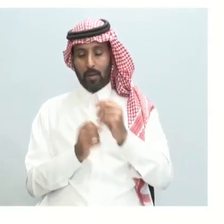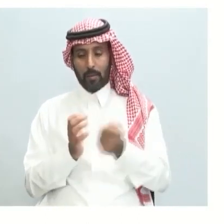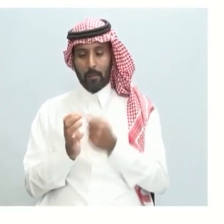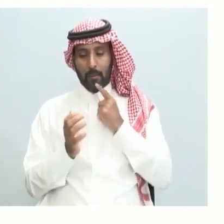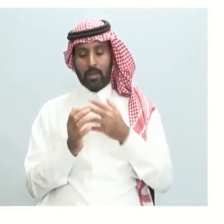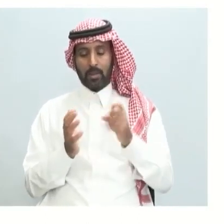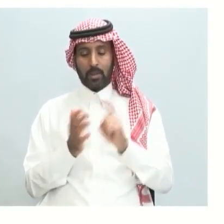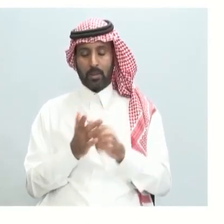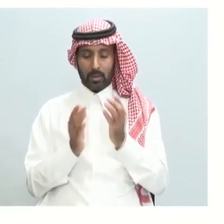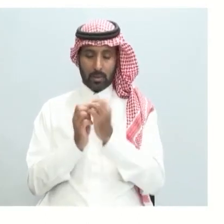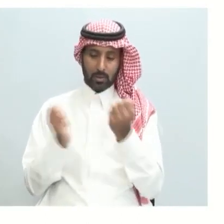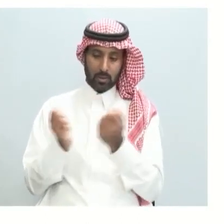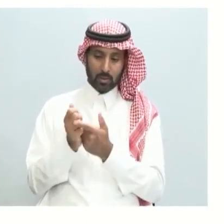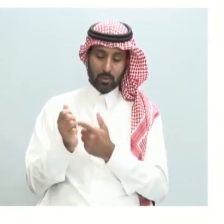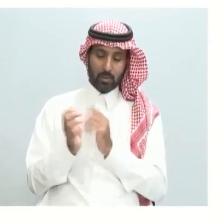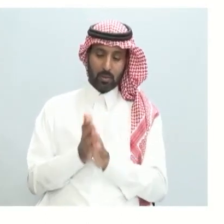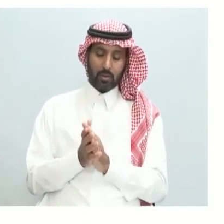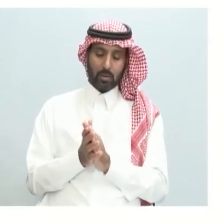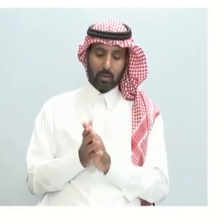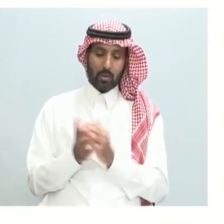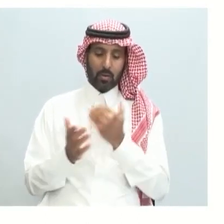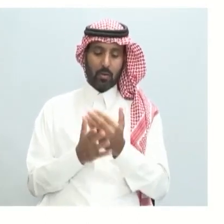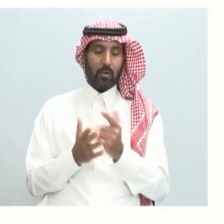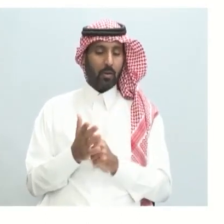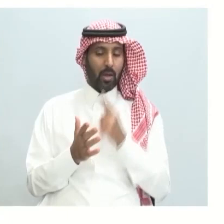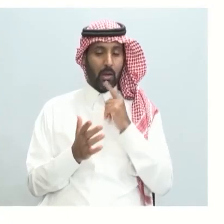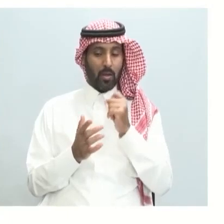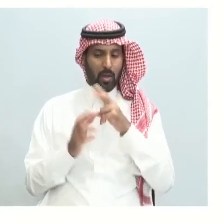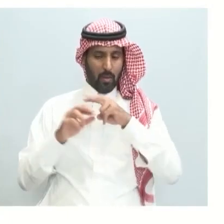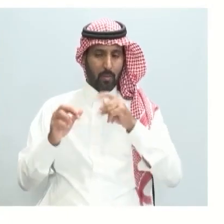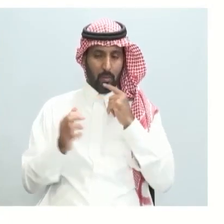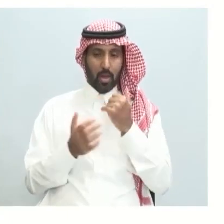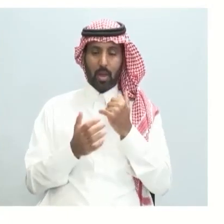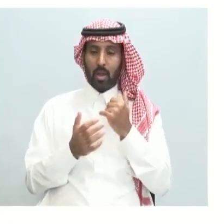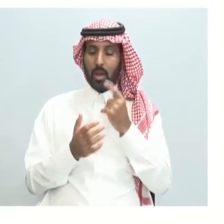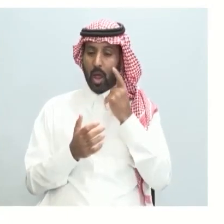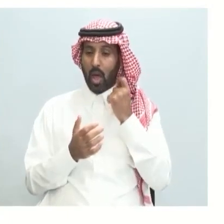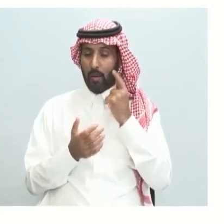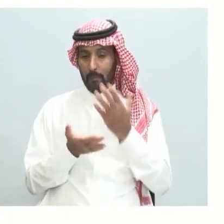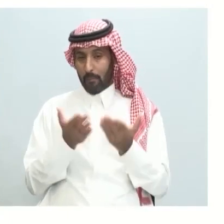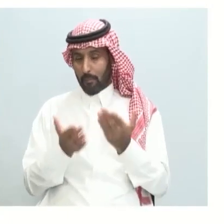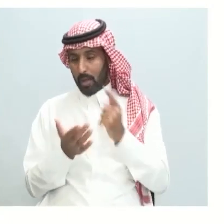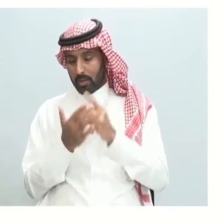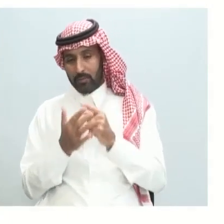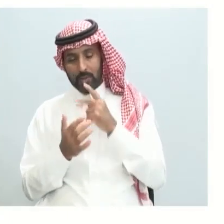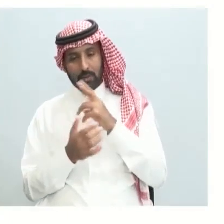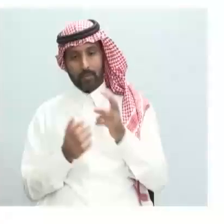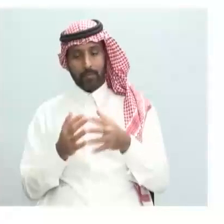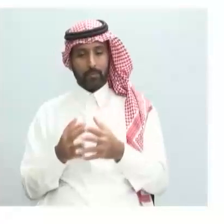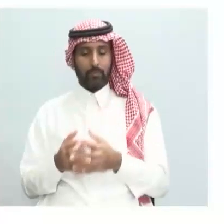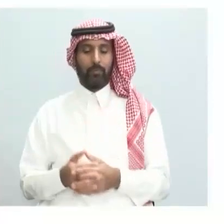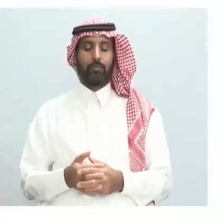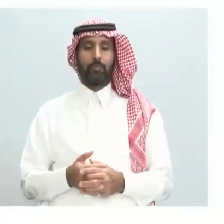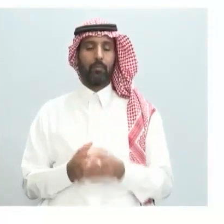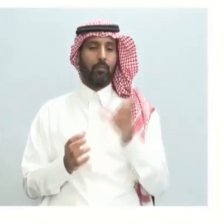CEO of Esquire magazine and the founder of the Life Balance Institute in California,